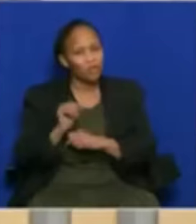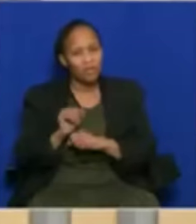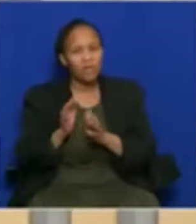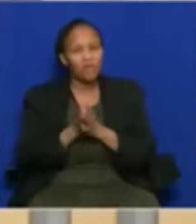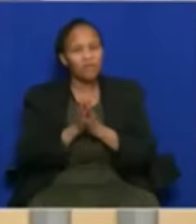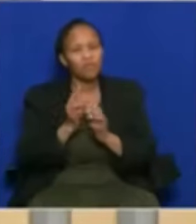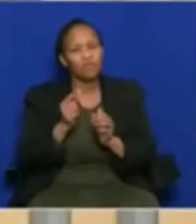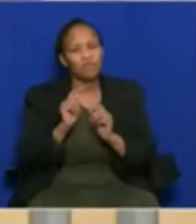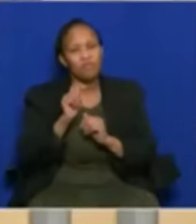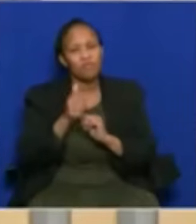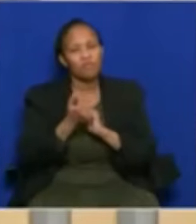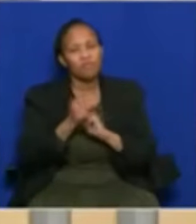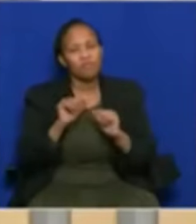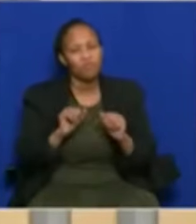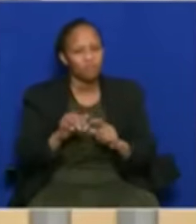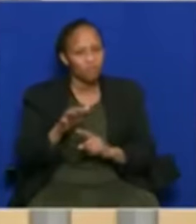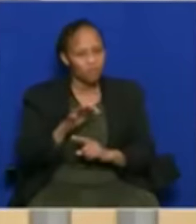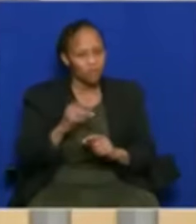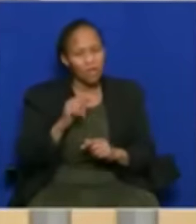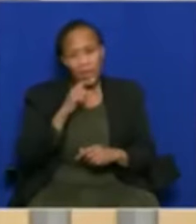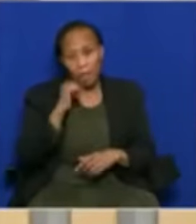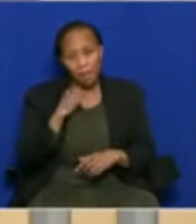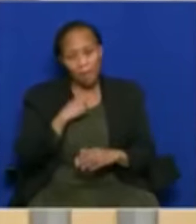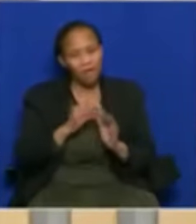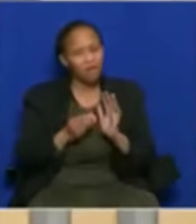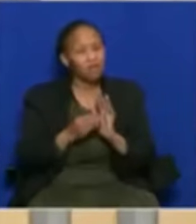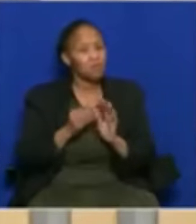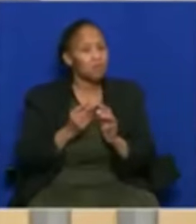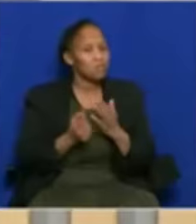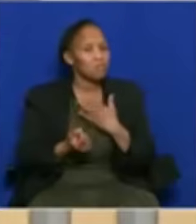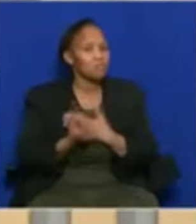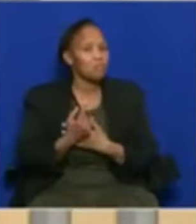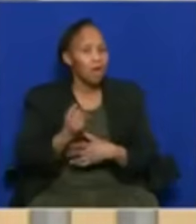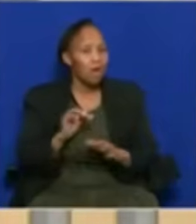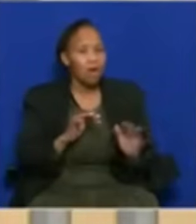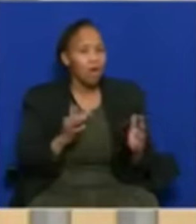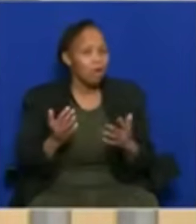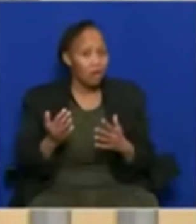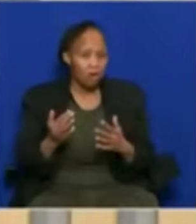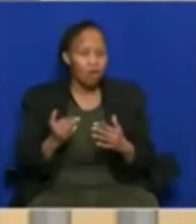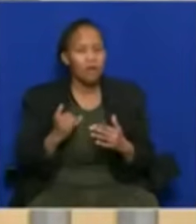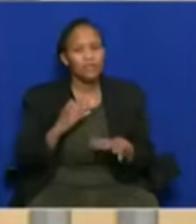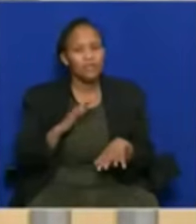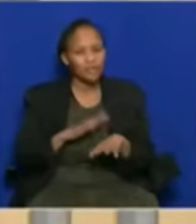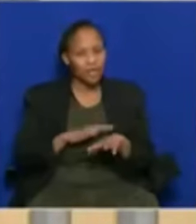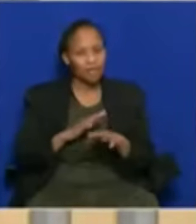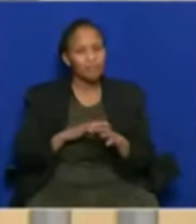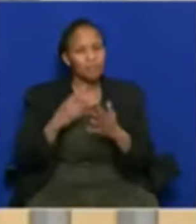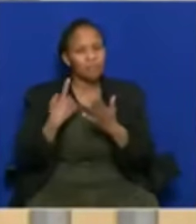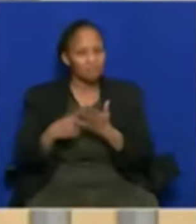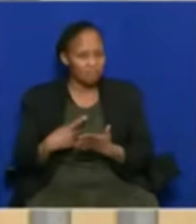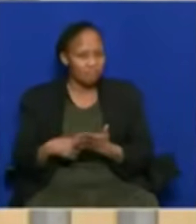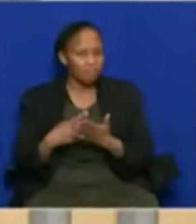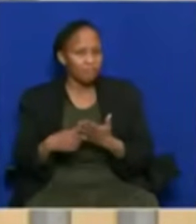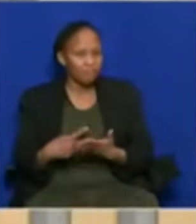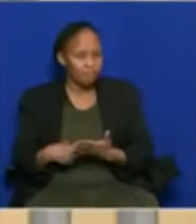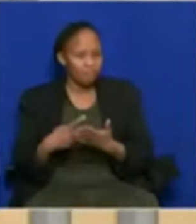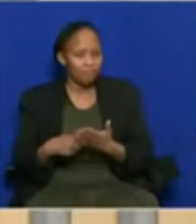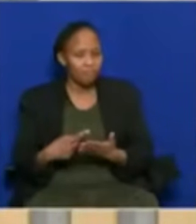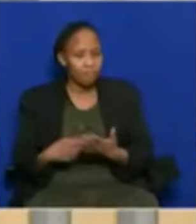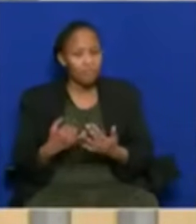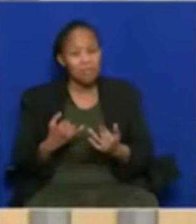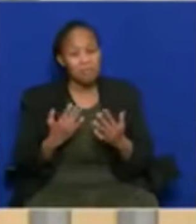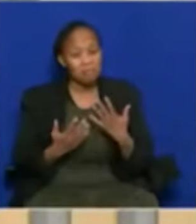came about there is that during the deliberations with the bail or whatever, it's perhaps there where my name came up. It came up